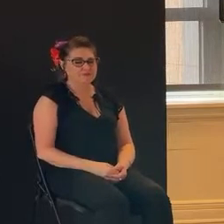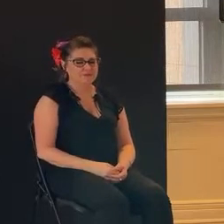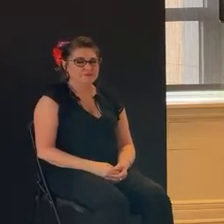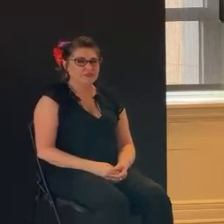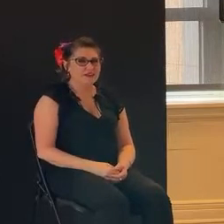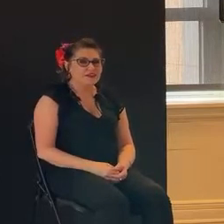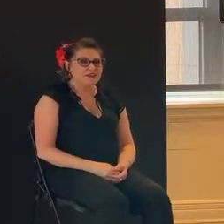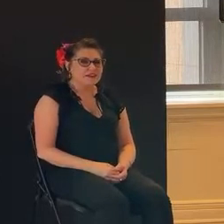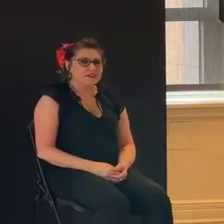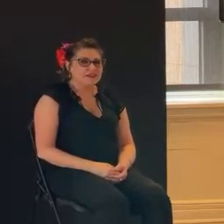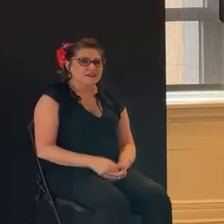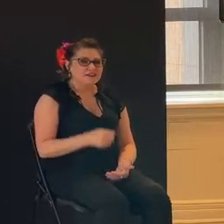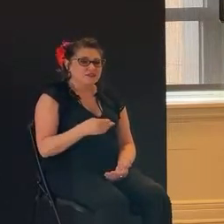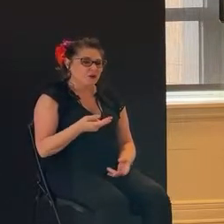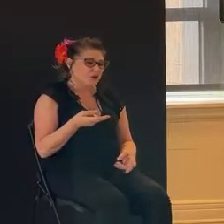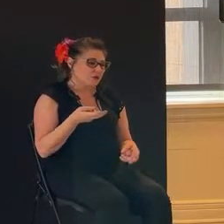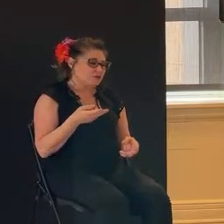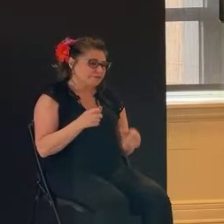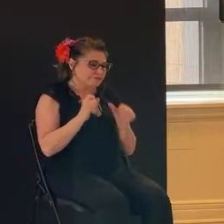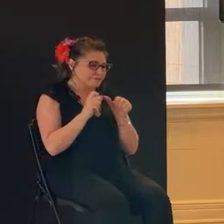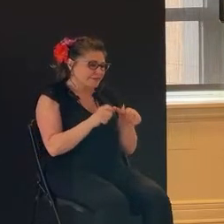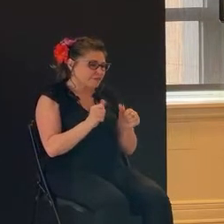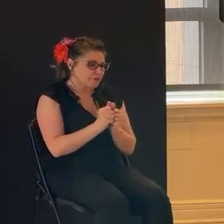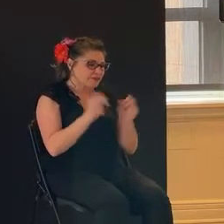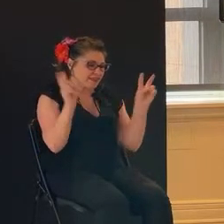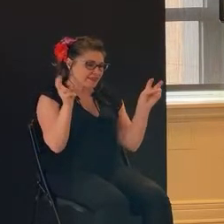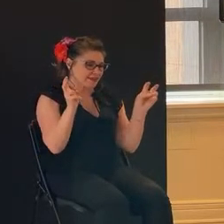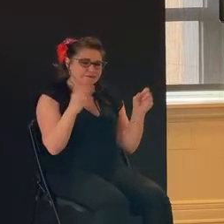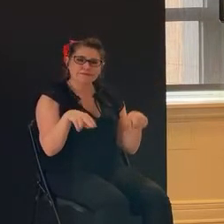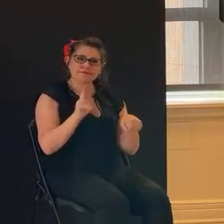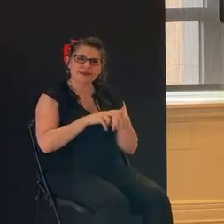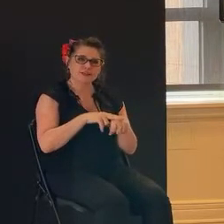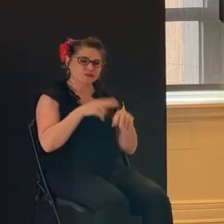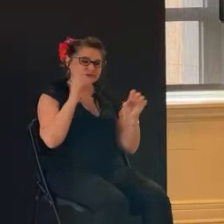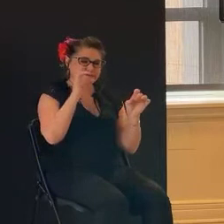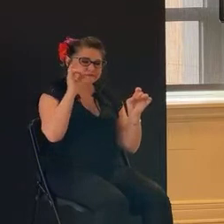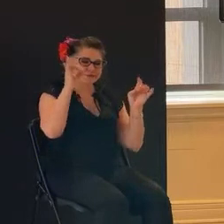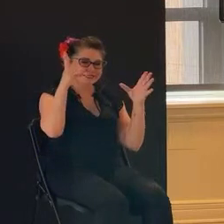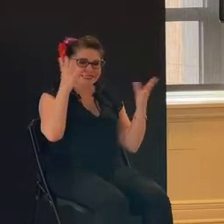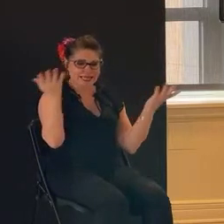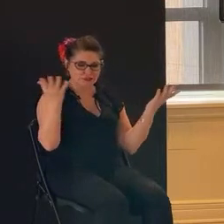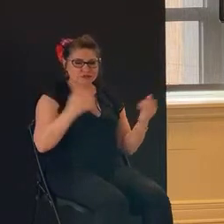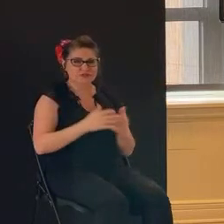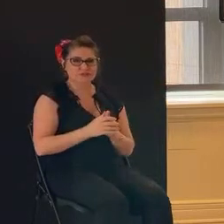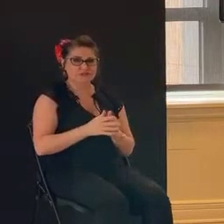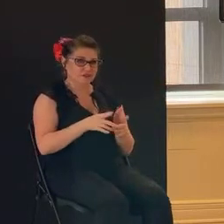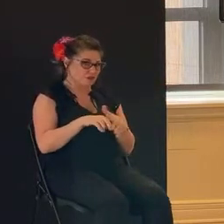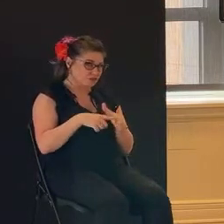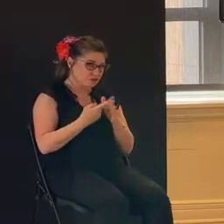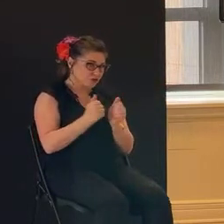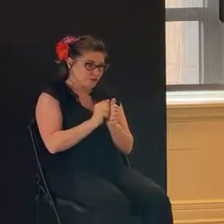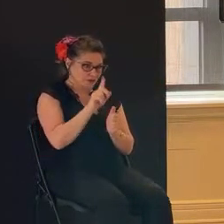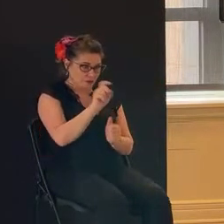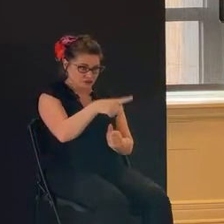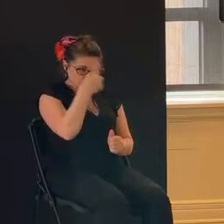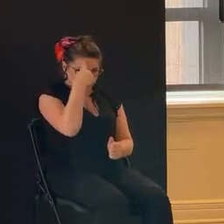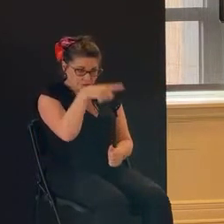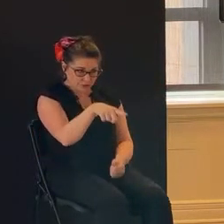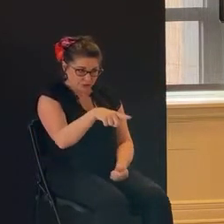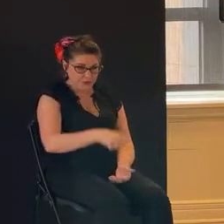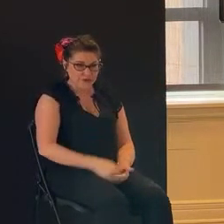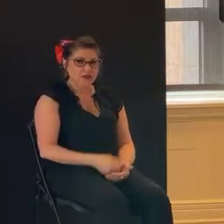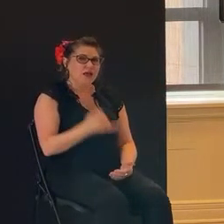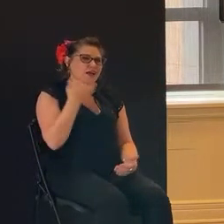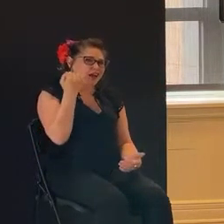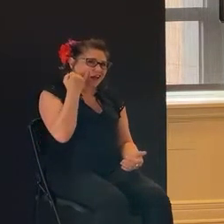So in keeping with the theme of natural disasters, I'd like to start with a question for you. If the ground